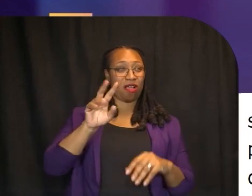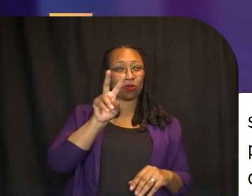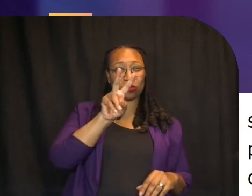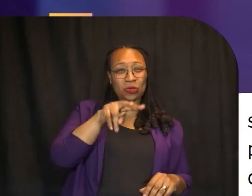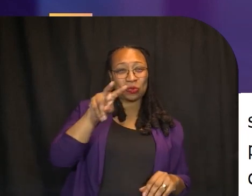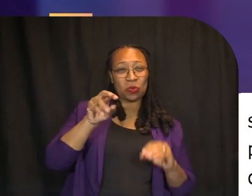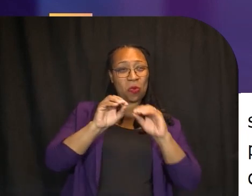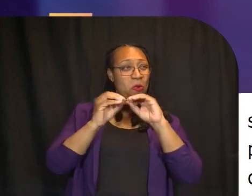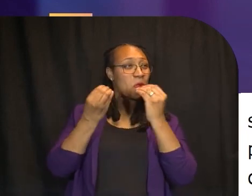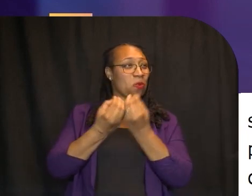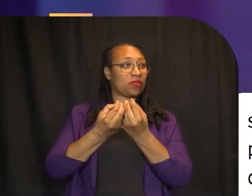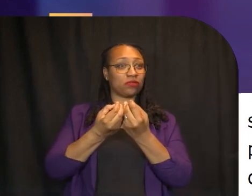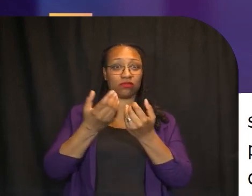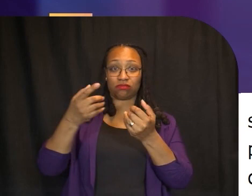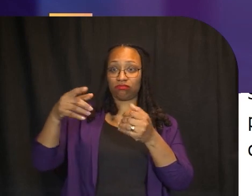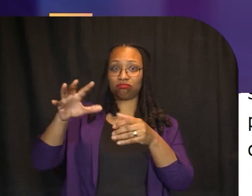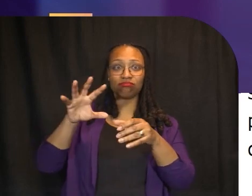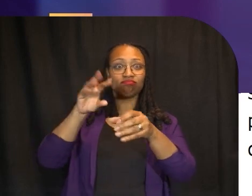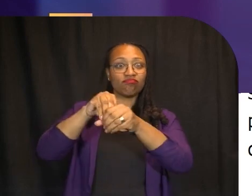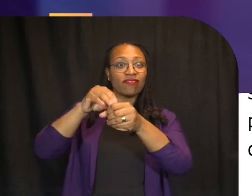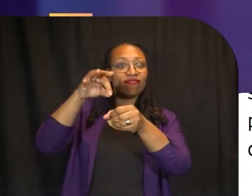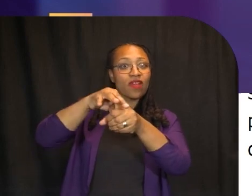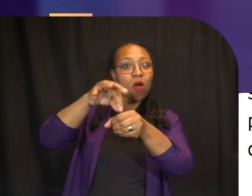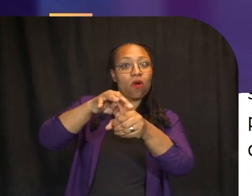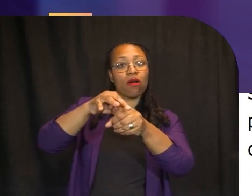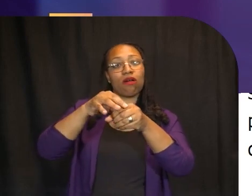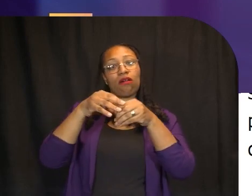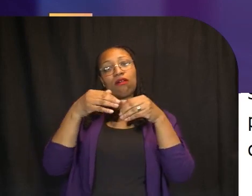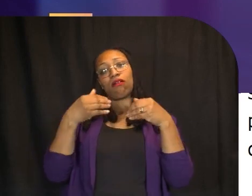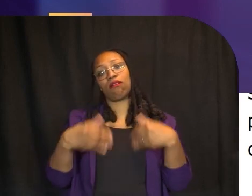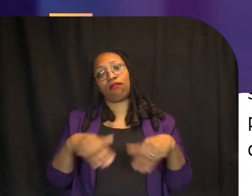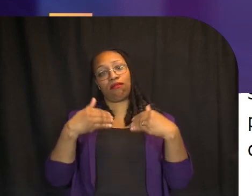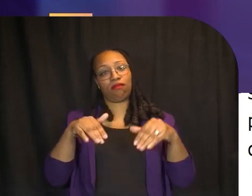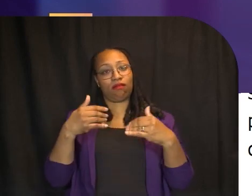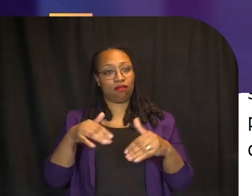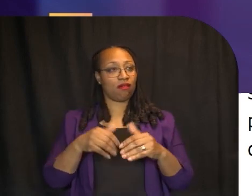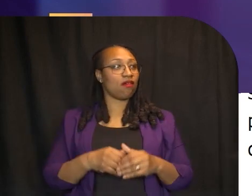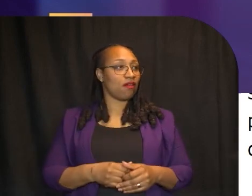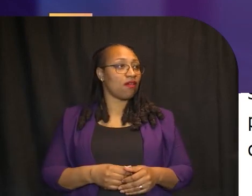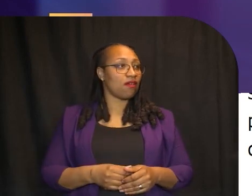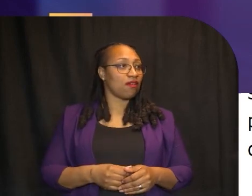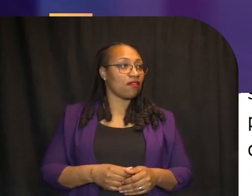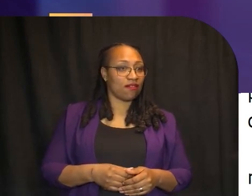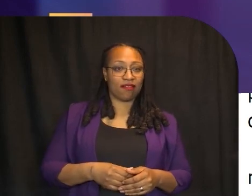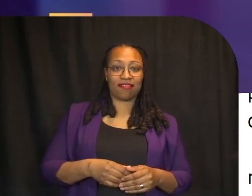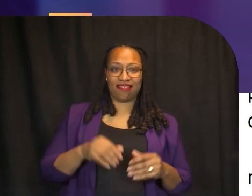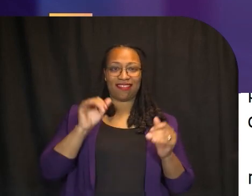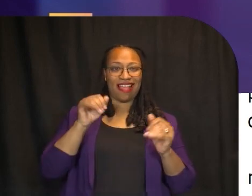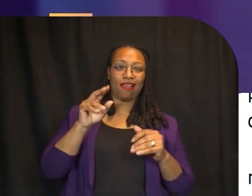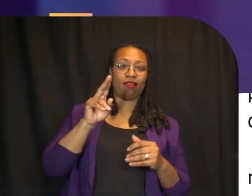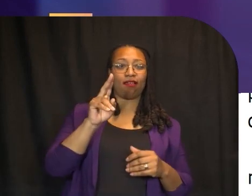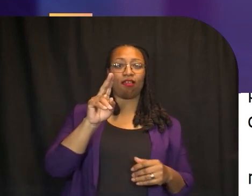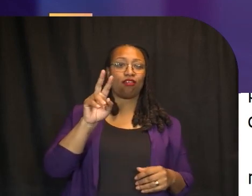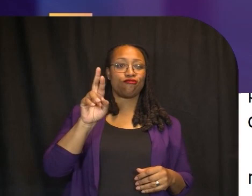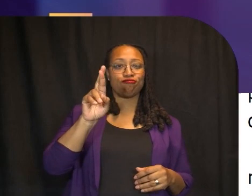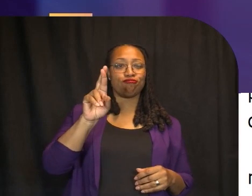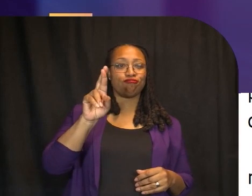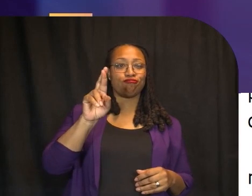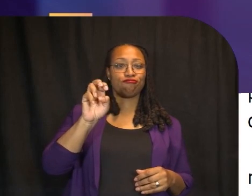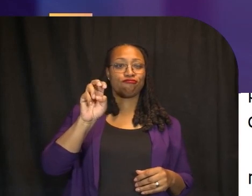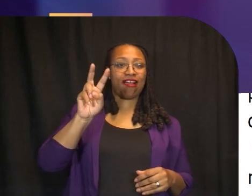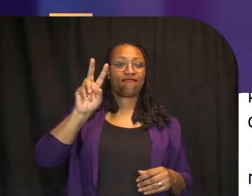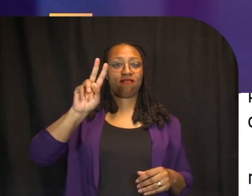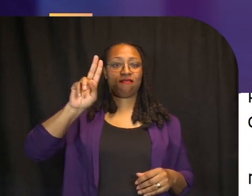Up Network, in collaboration with many partners, is doing the vital work necessary to prevent the further erosion of voting